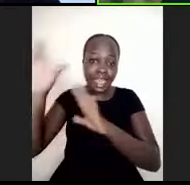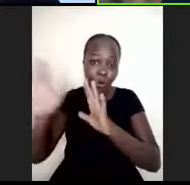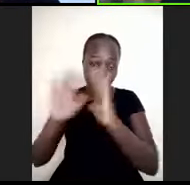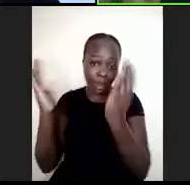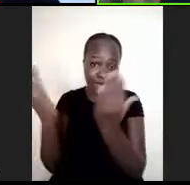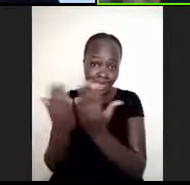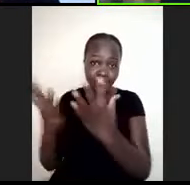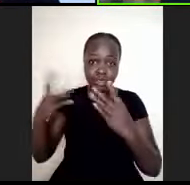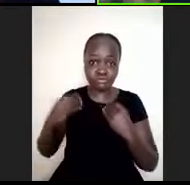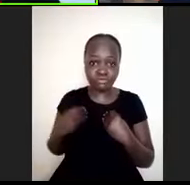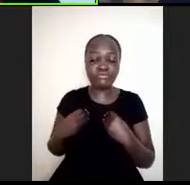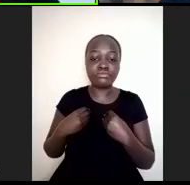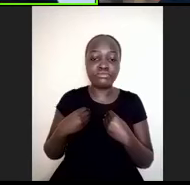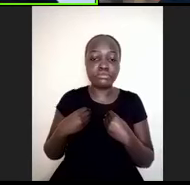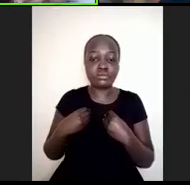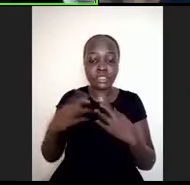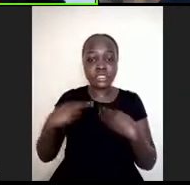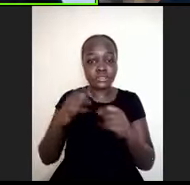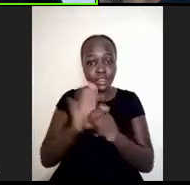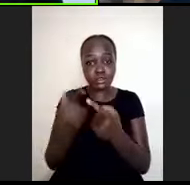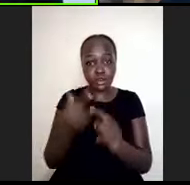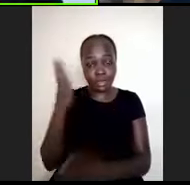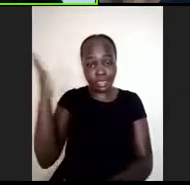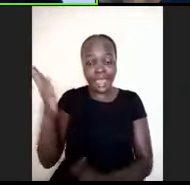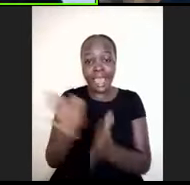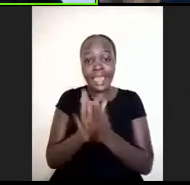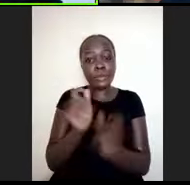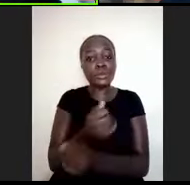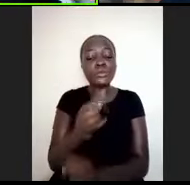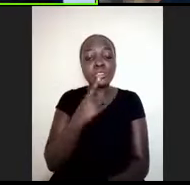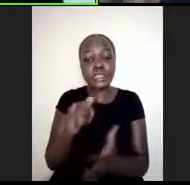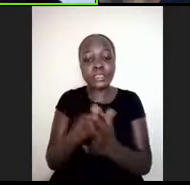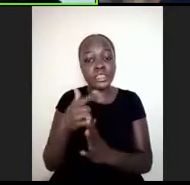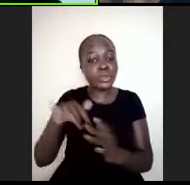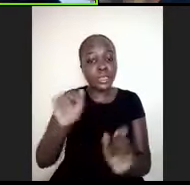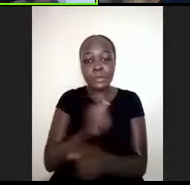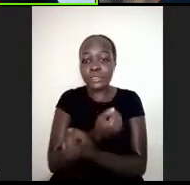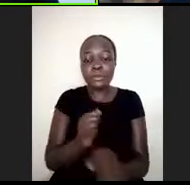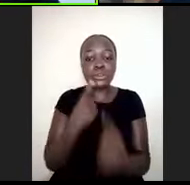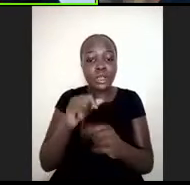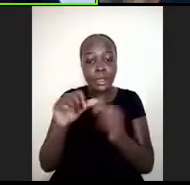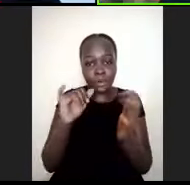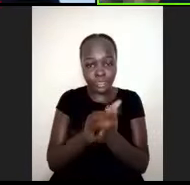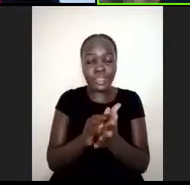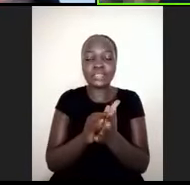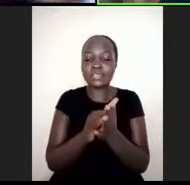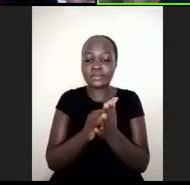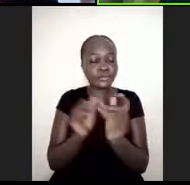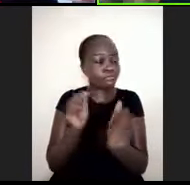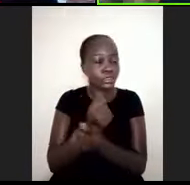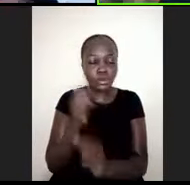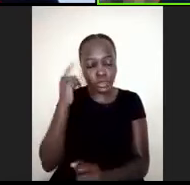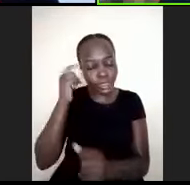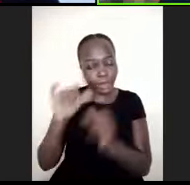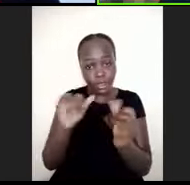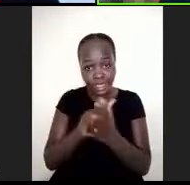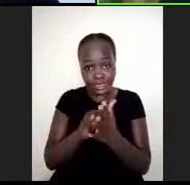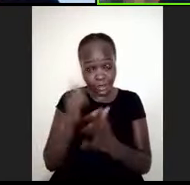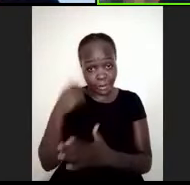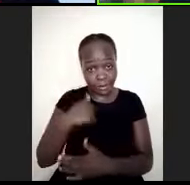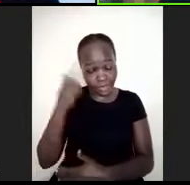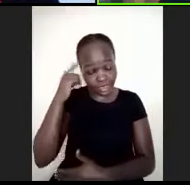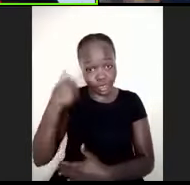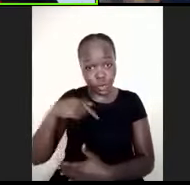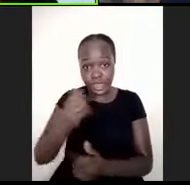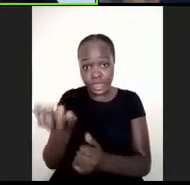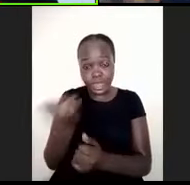a lot from the West. And so we cannot say we are not going to talk about that. We're not going to think about that. No, I think we have to embrace where we are